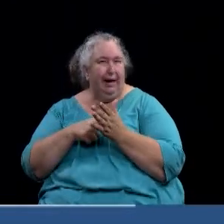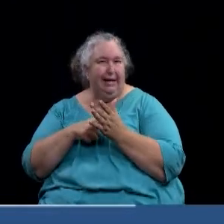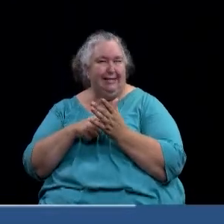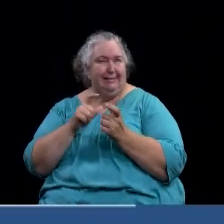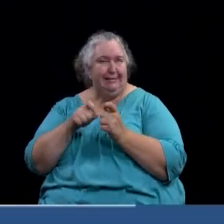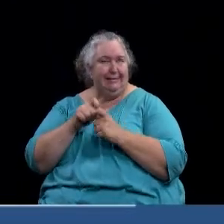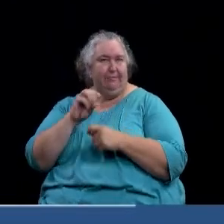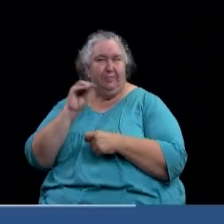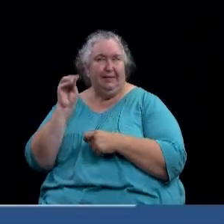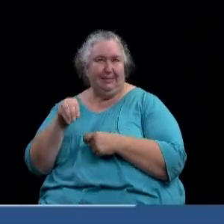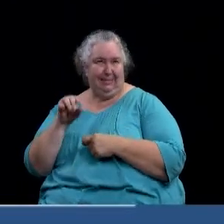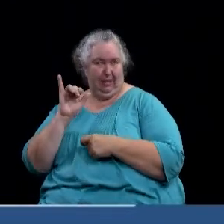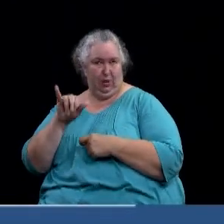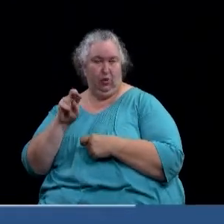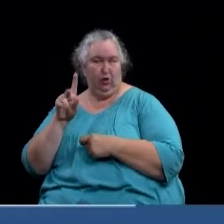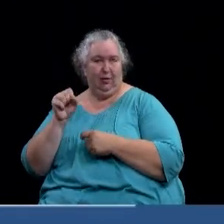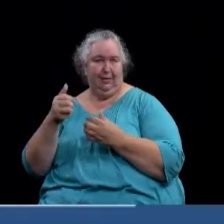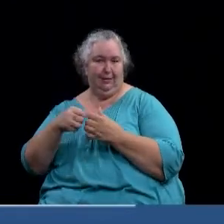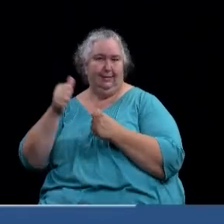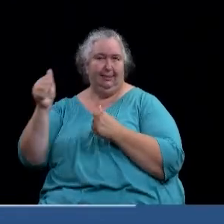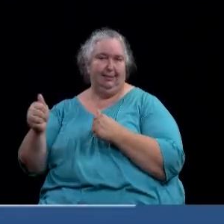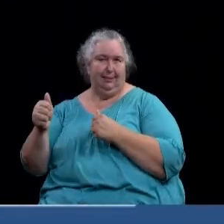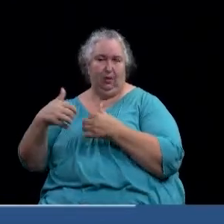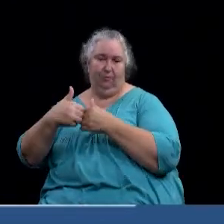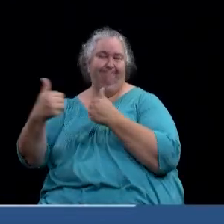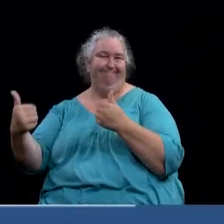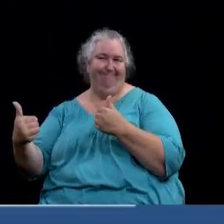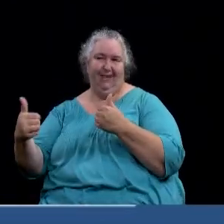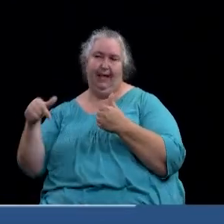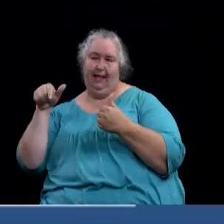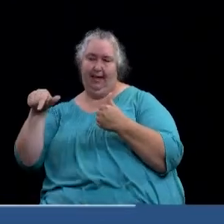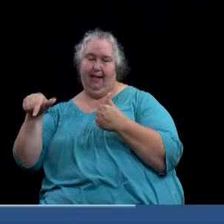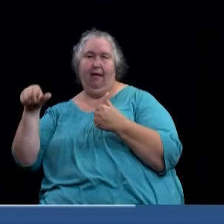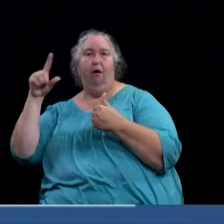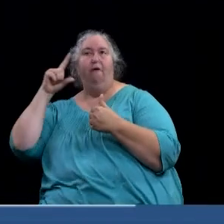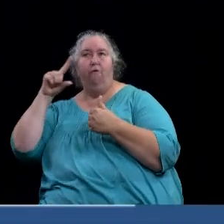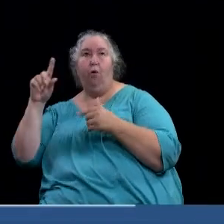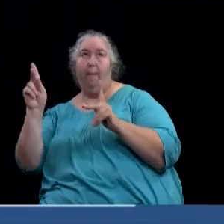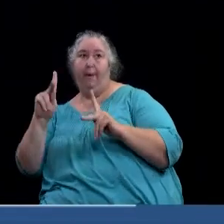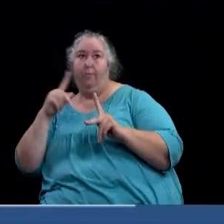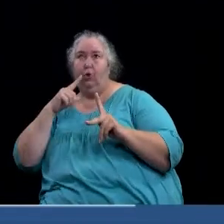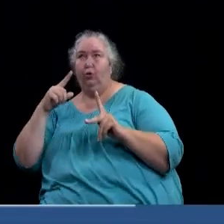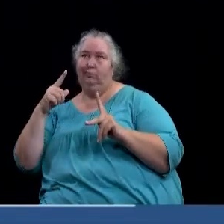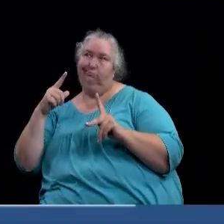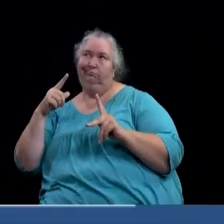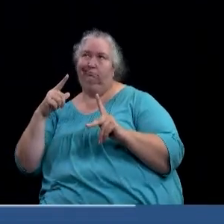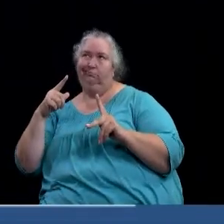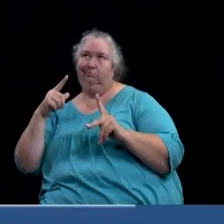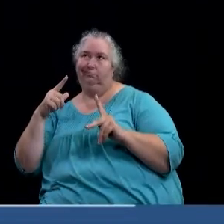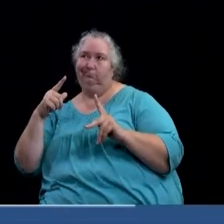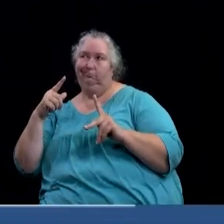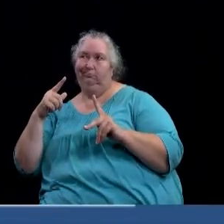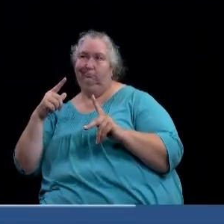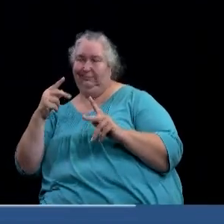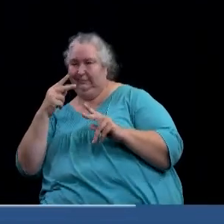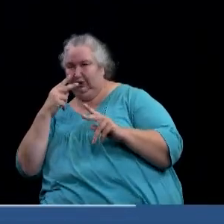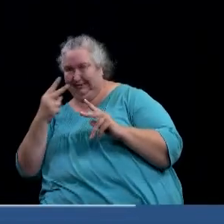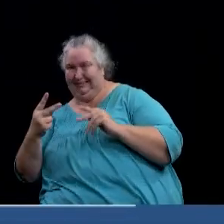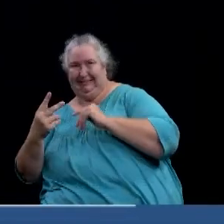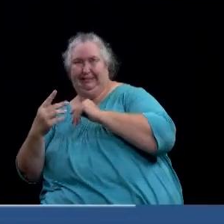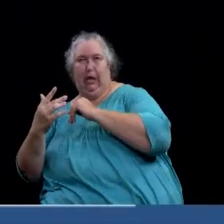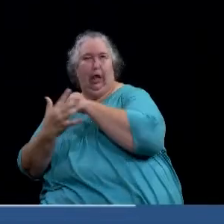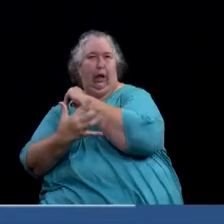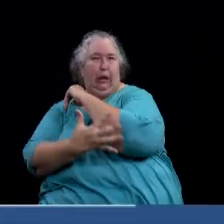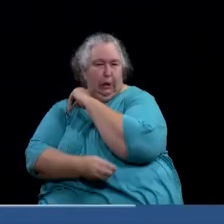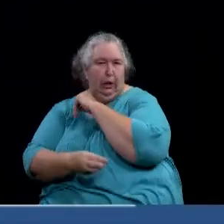who meet the criteria for very low and low income. They do not take up the entire